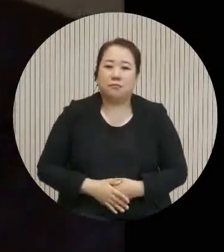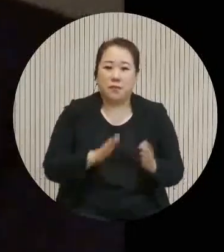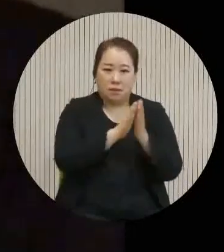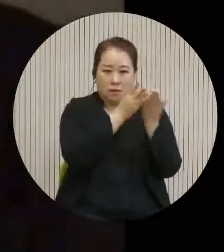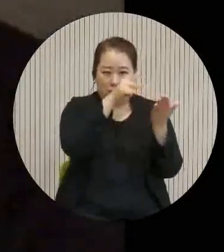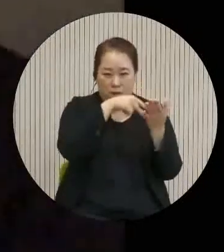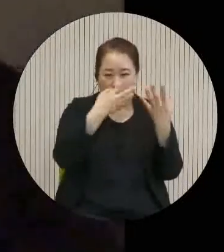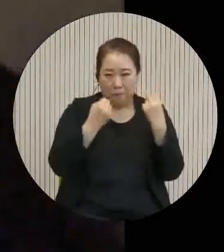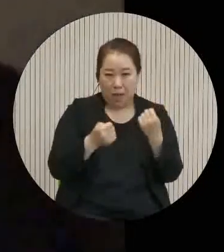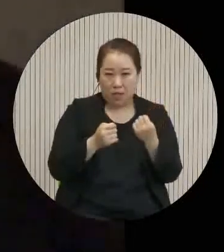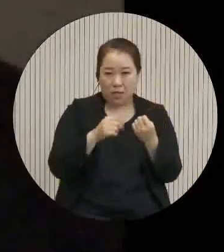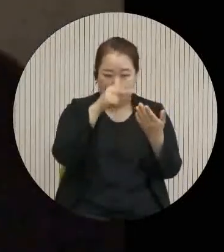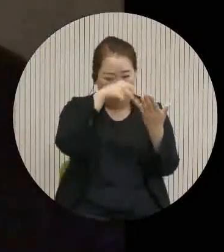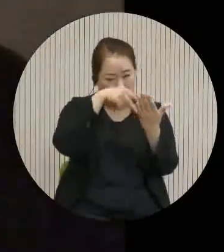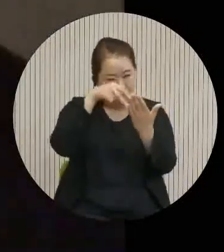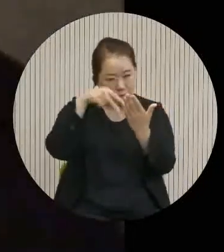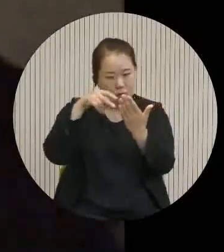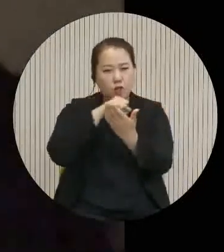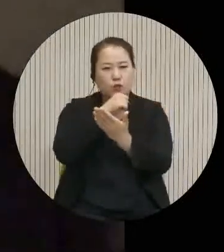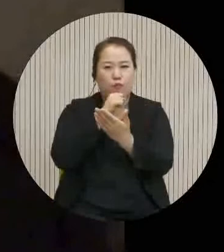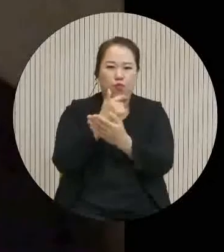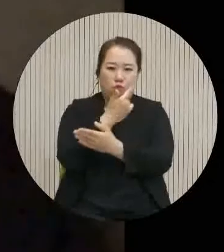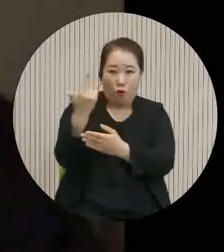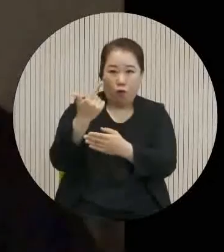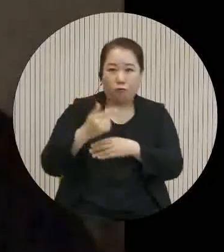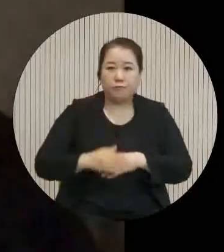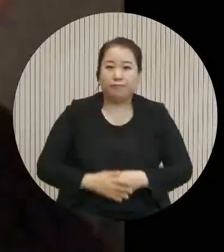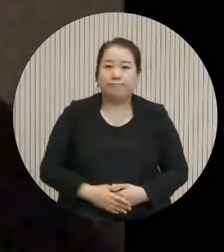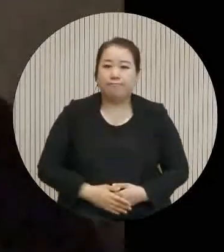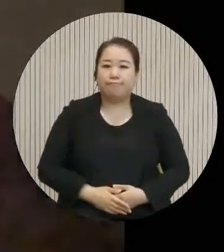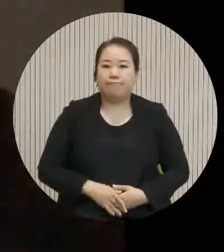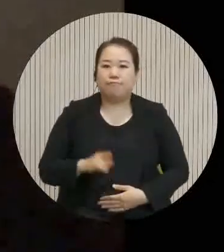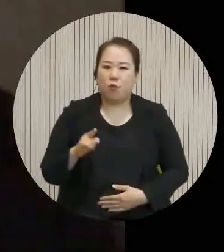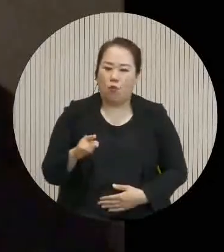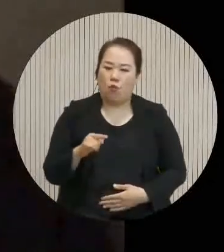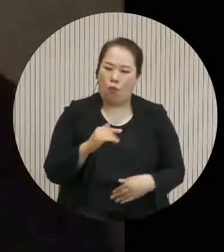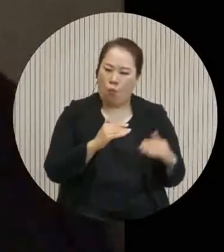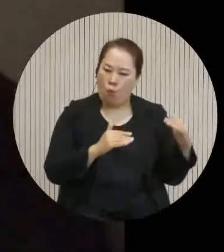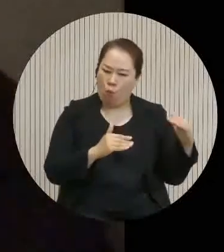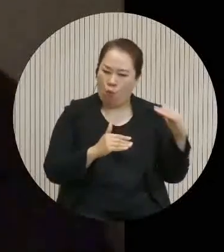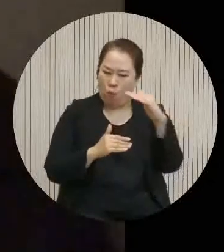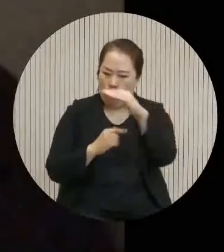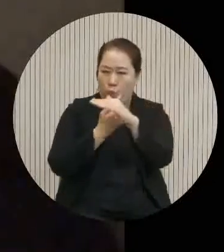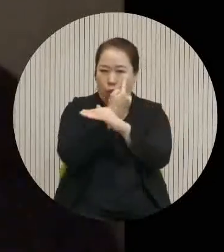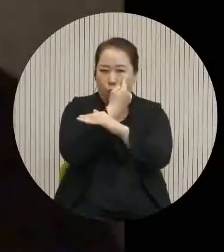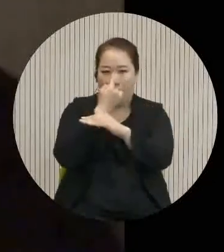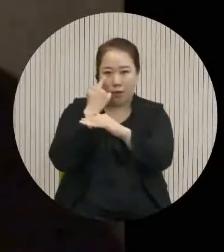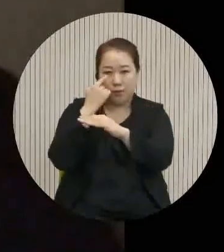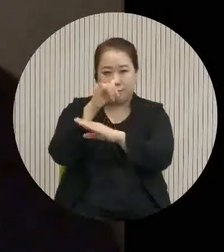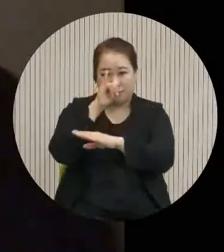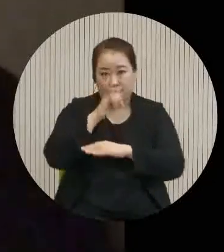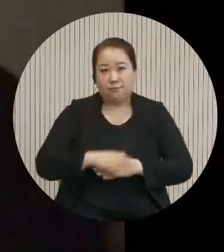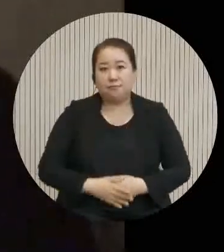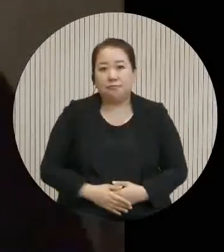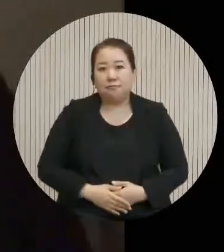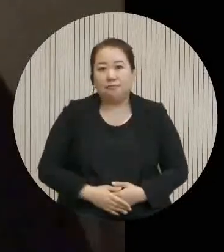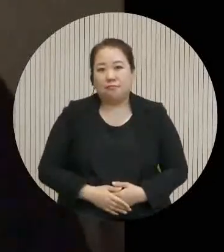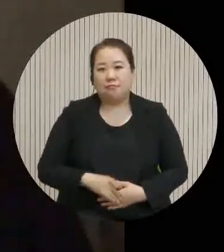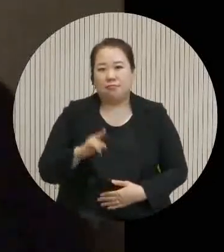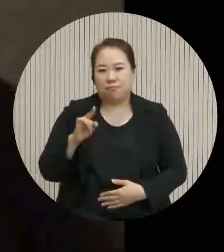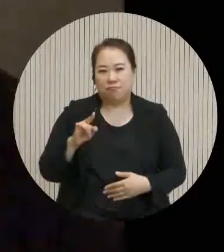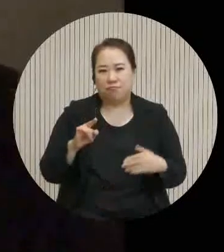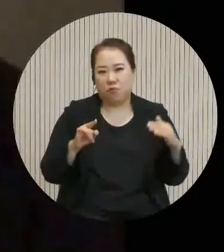so consistent. I've got to tell you, Karl Popper, there are no counterexamples. We have found this